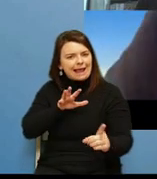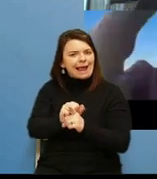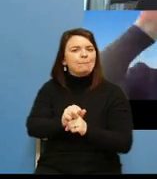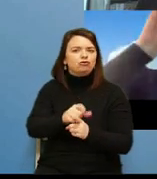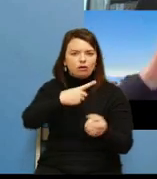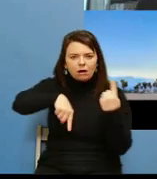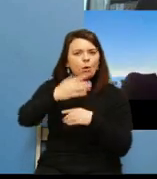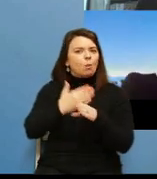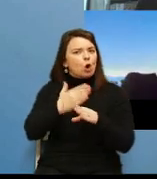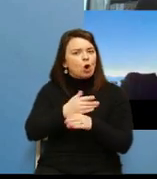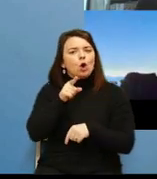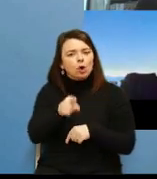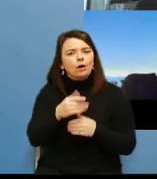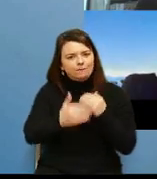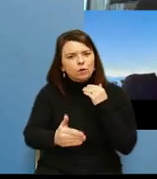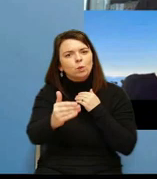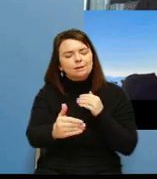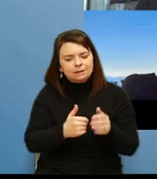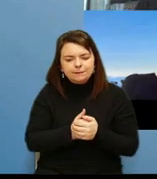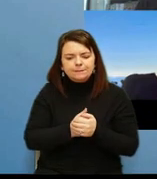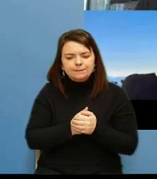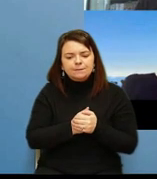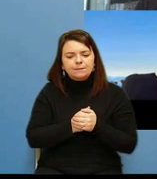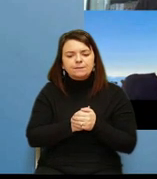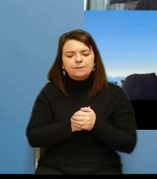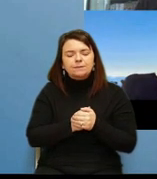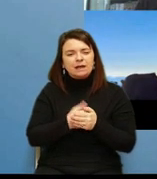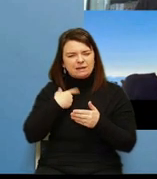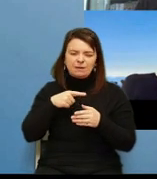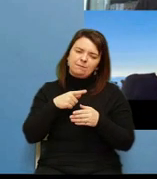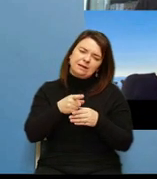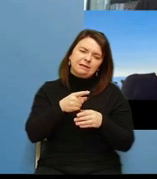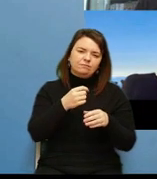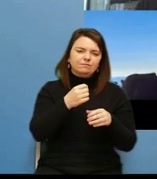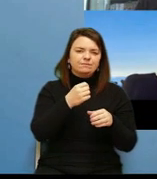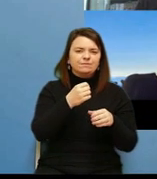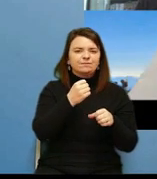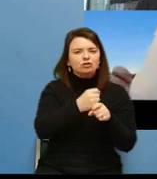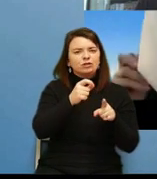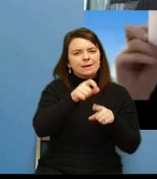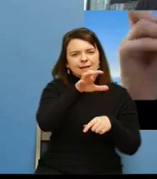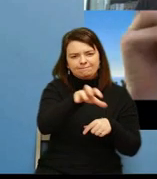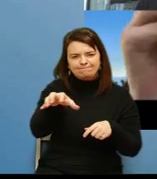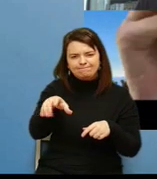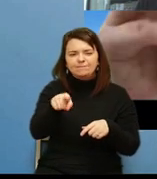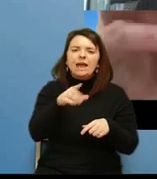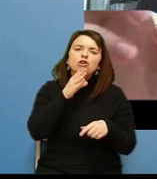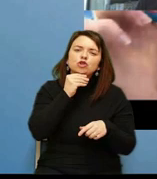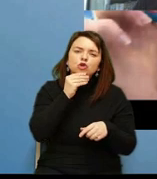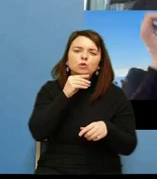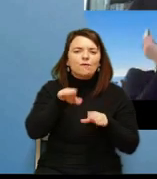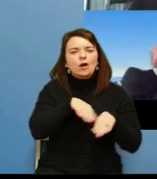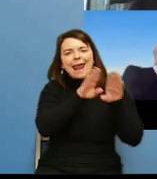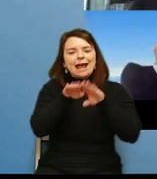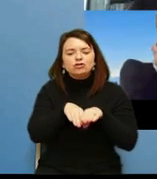capture the workload that they're going forward. Nationally, there's a system called Calculating Quality Reporting System. Something's been in general practice for a number of years,